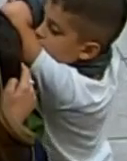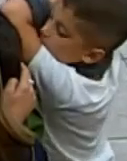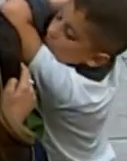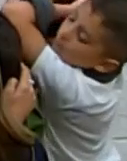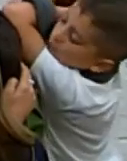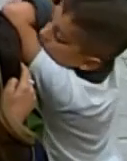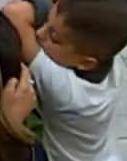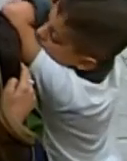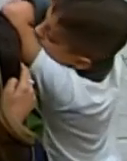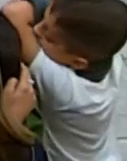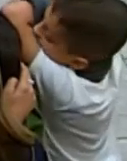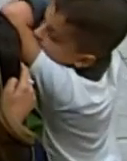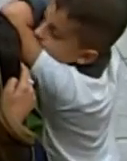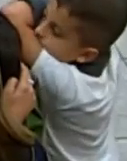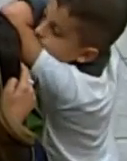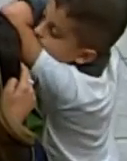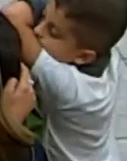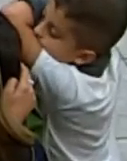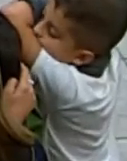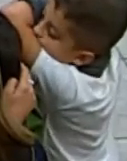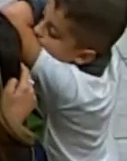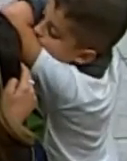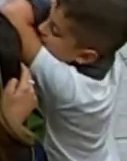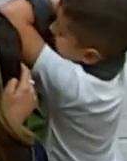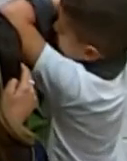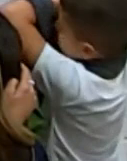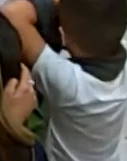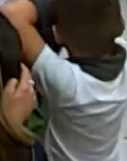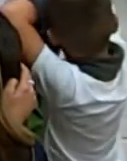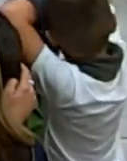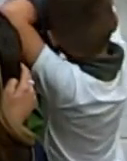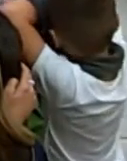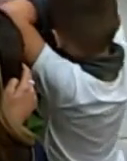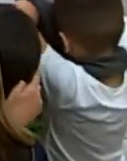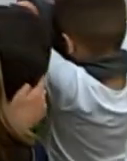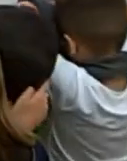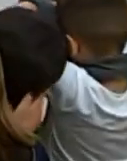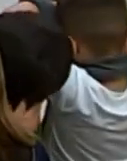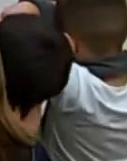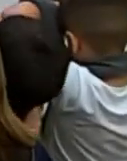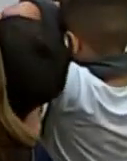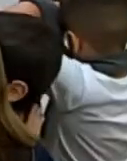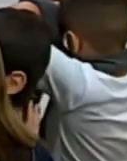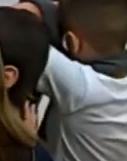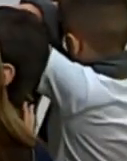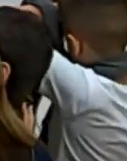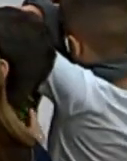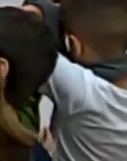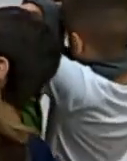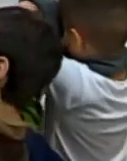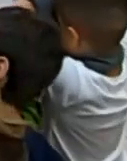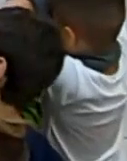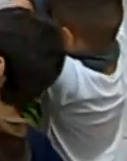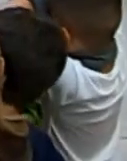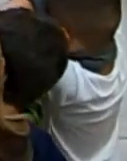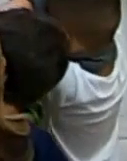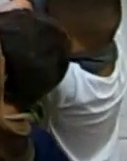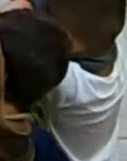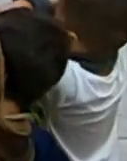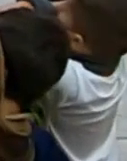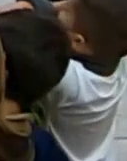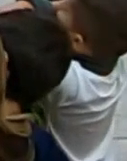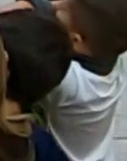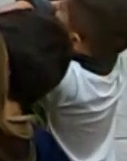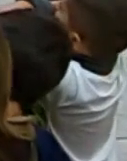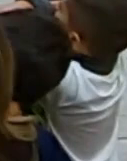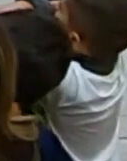patience, the authority and the wisdom to raise them in your presence. Protect